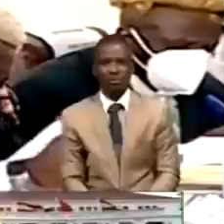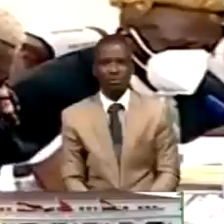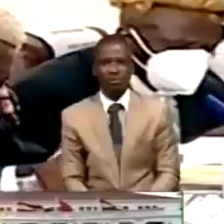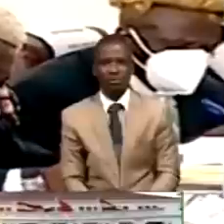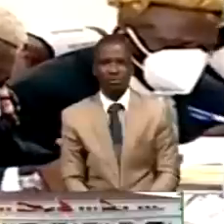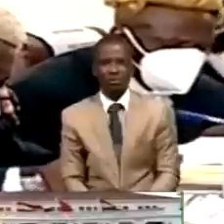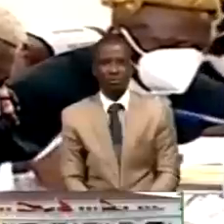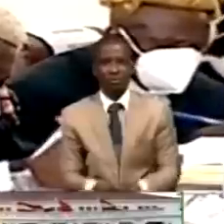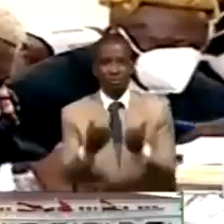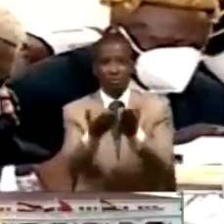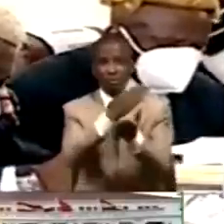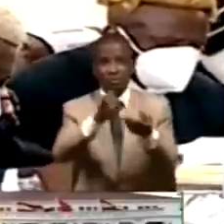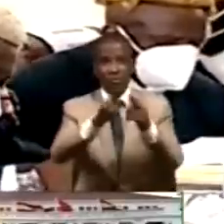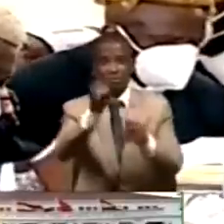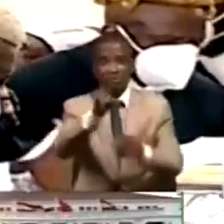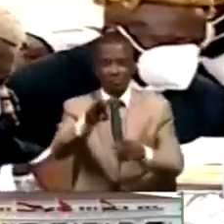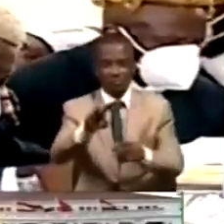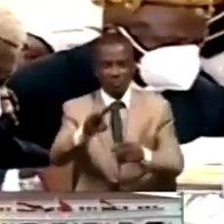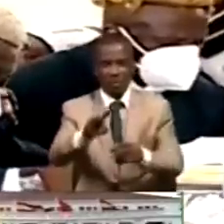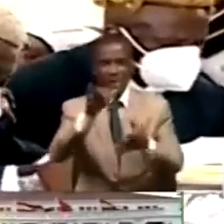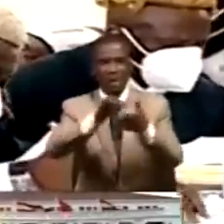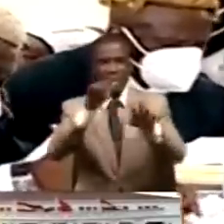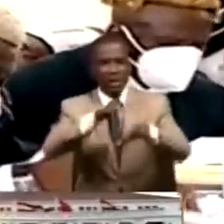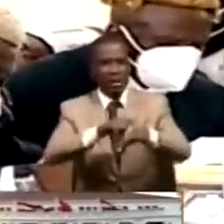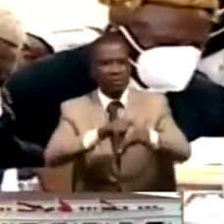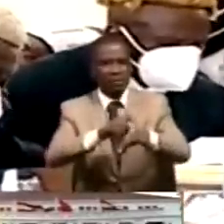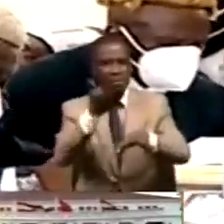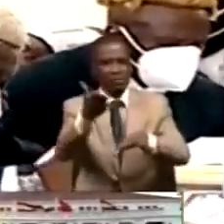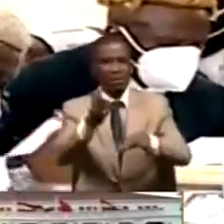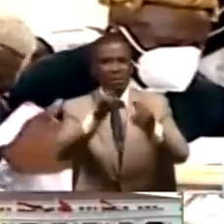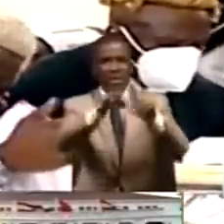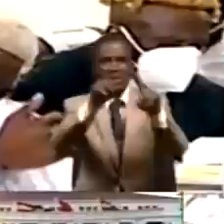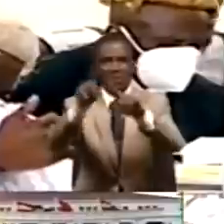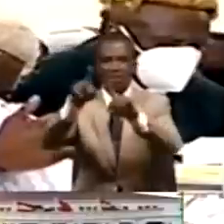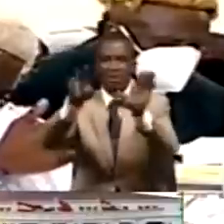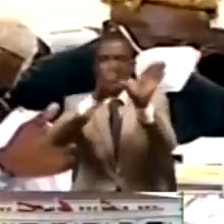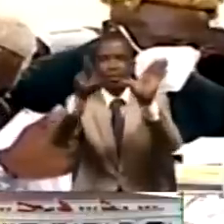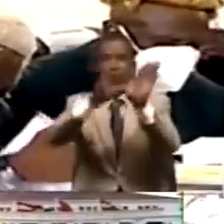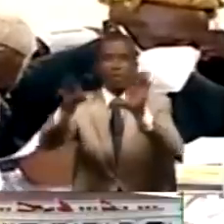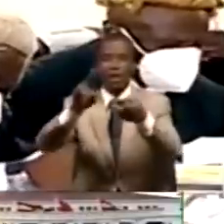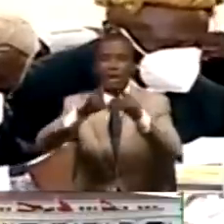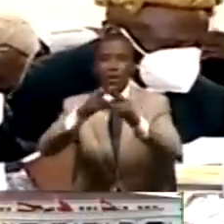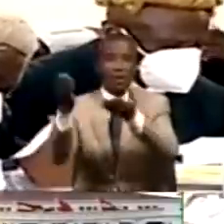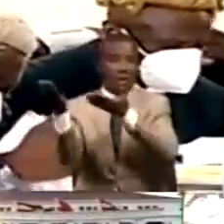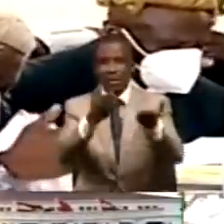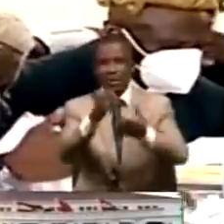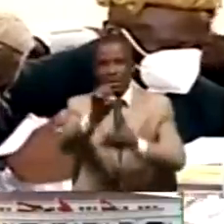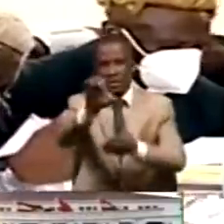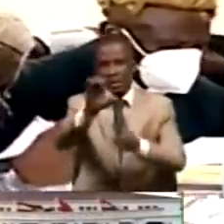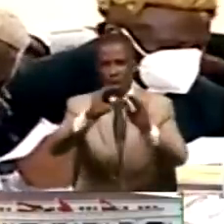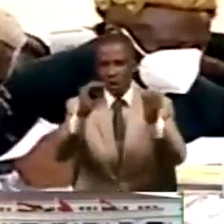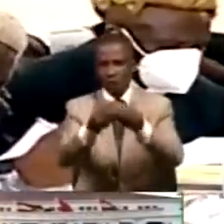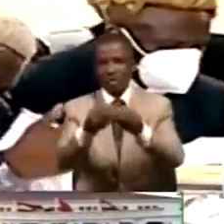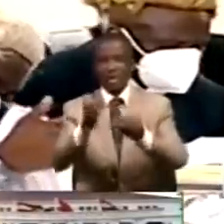The beginning says that it was in the light of the experiences of different regional certification processes and the posture of the EC